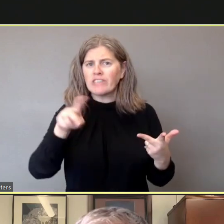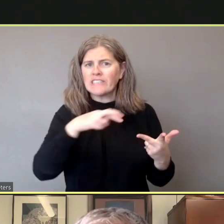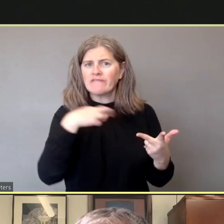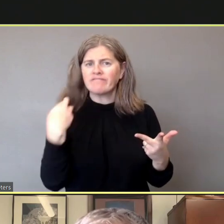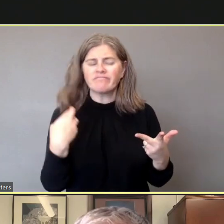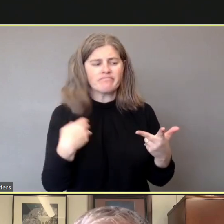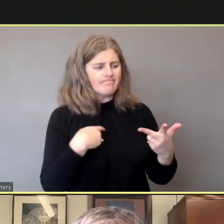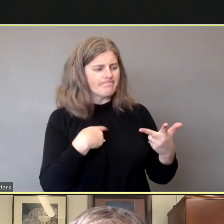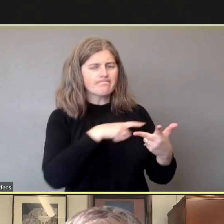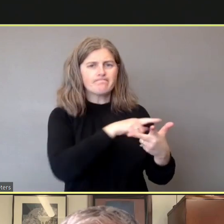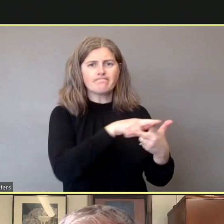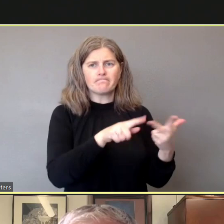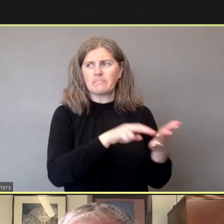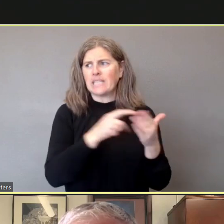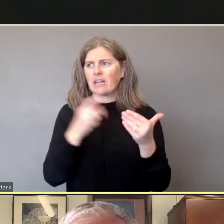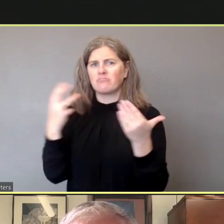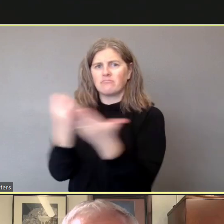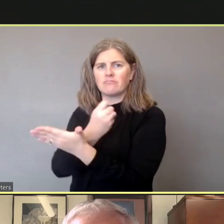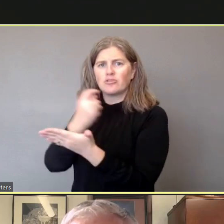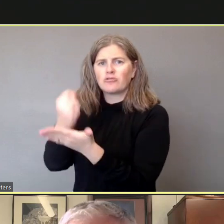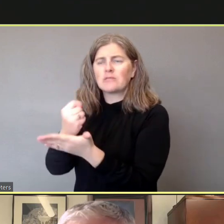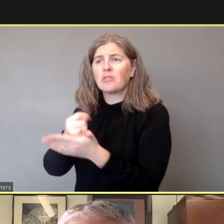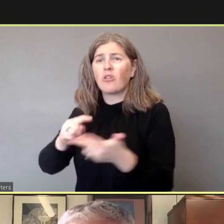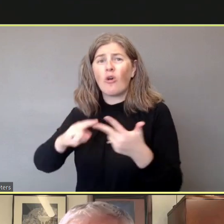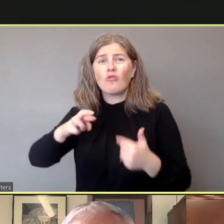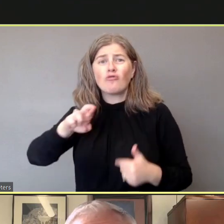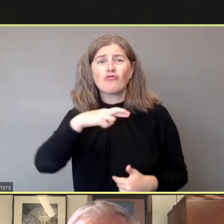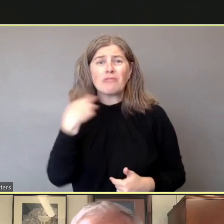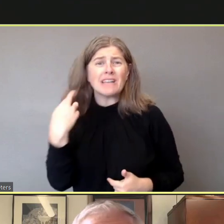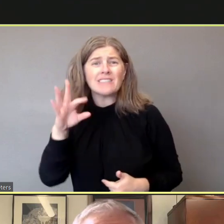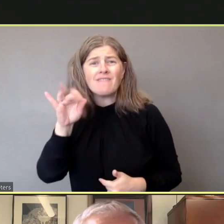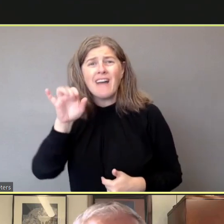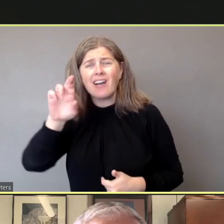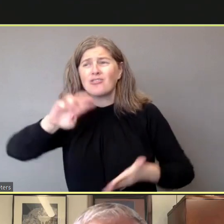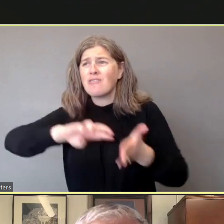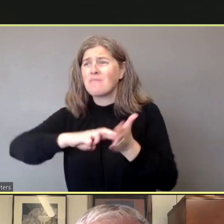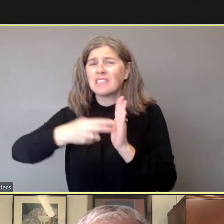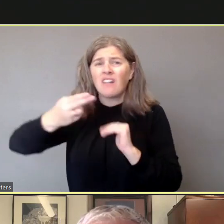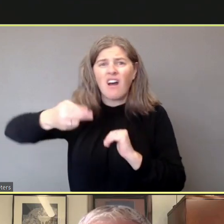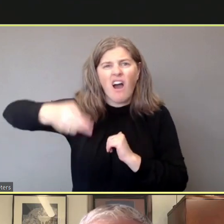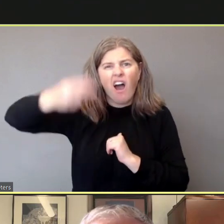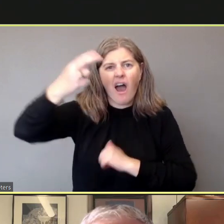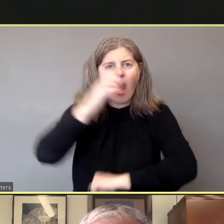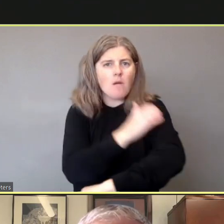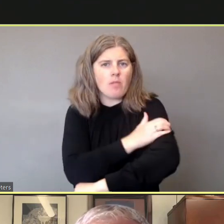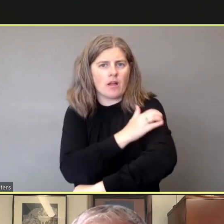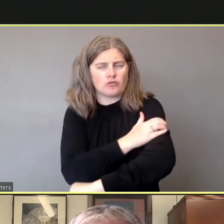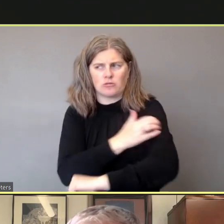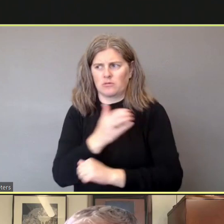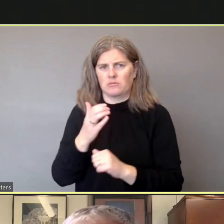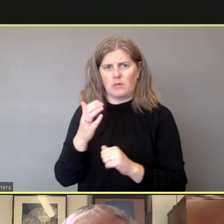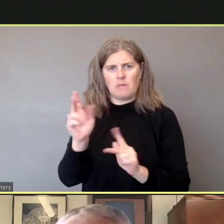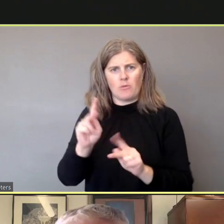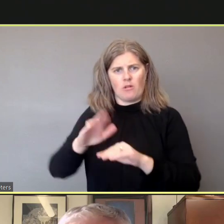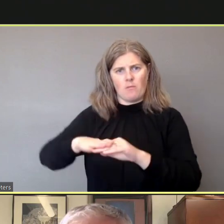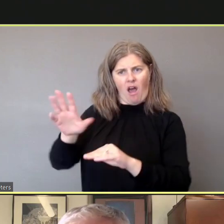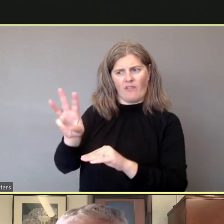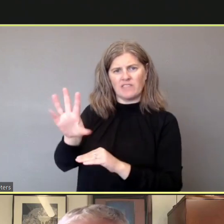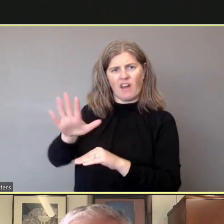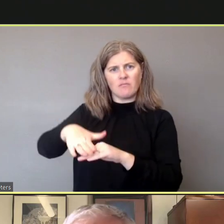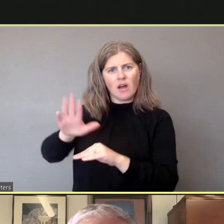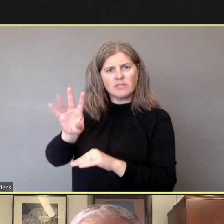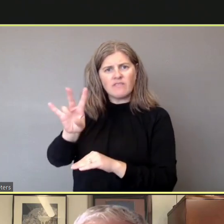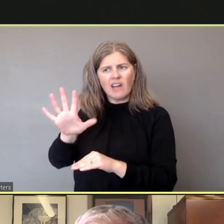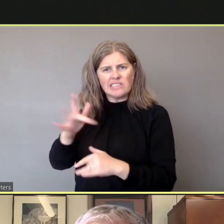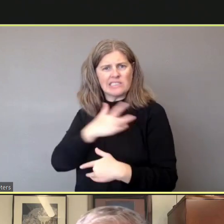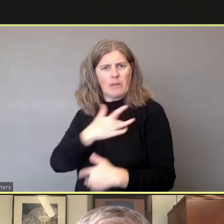remember, risk factors could be things like high blood pressure that a very high percent of people over 65 and 75 have, although younger